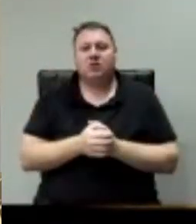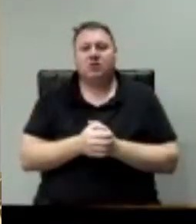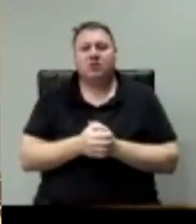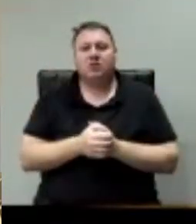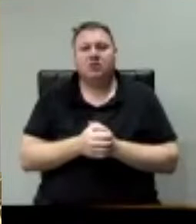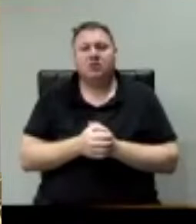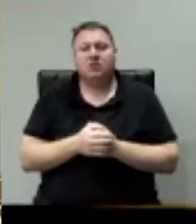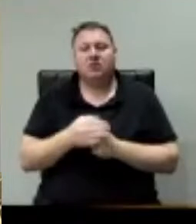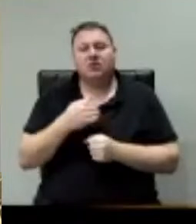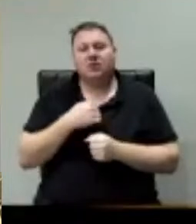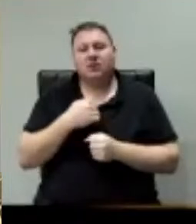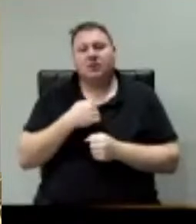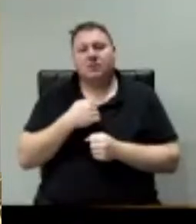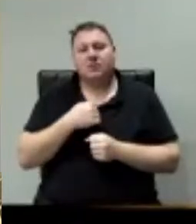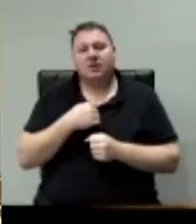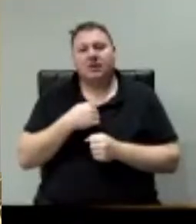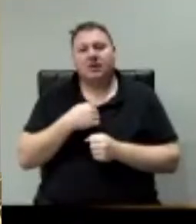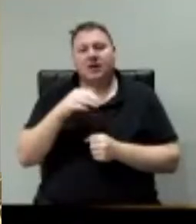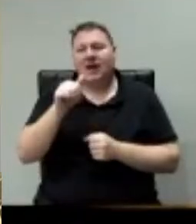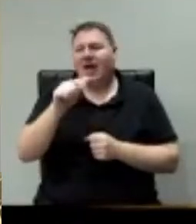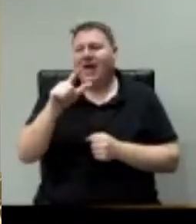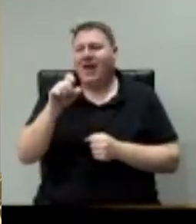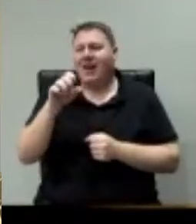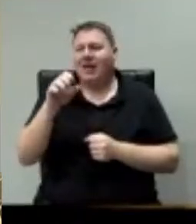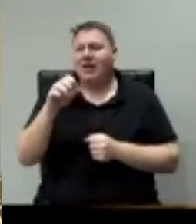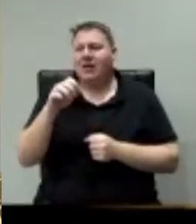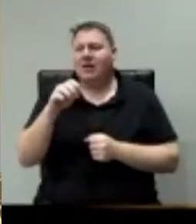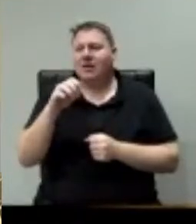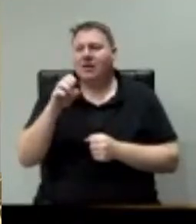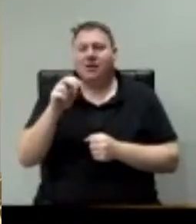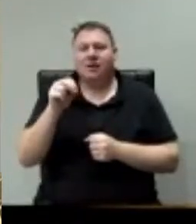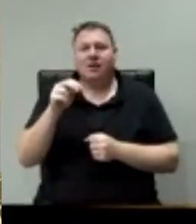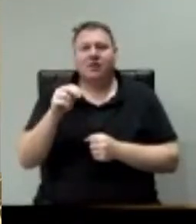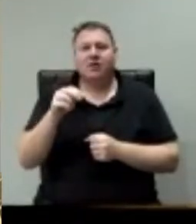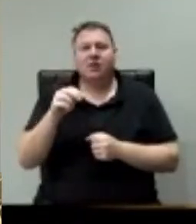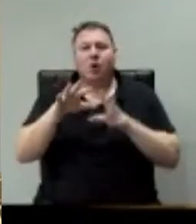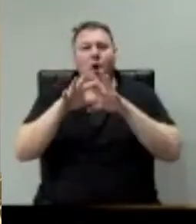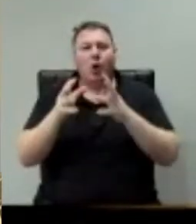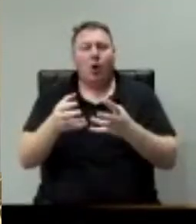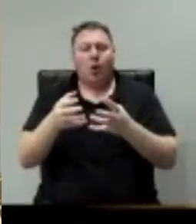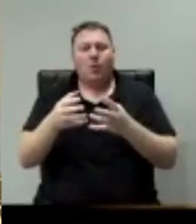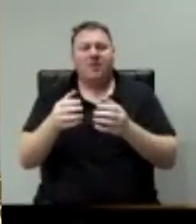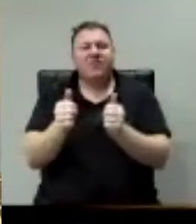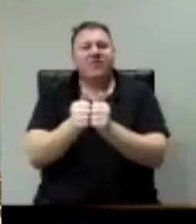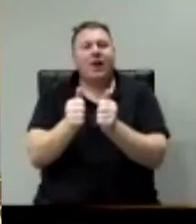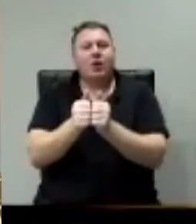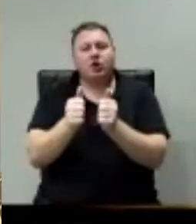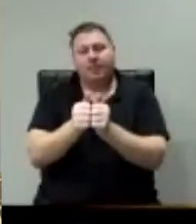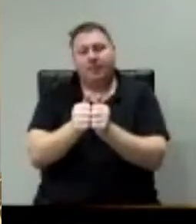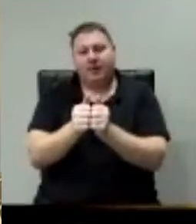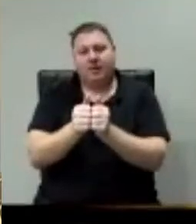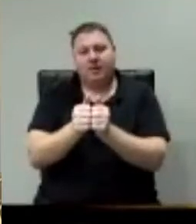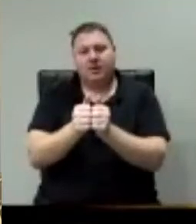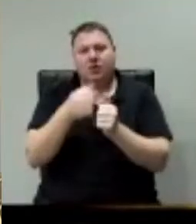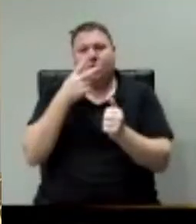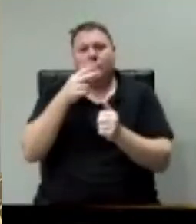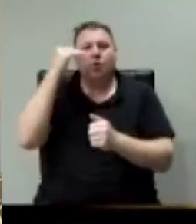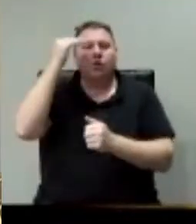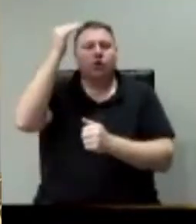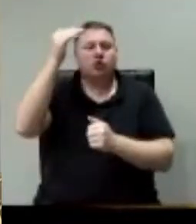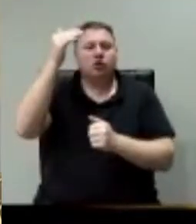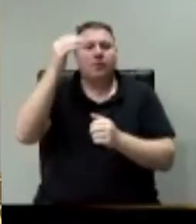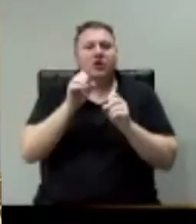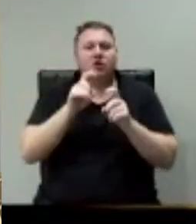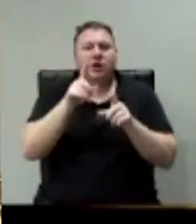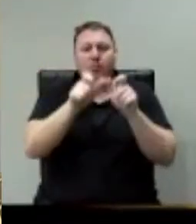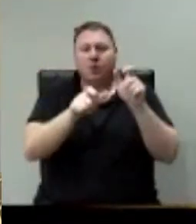Ellen Creobis Foundation Fellow. And so the Ellen Creobis Foundation Fellowship works to look for top scholars from